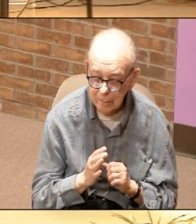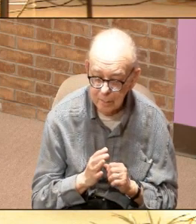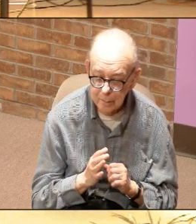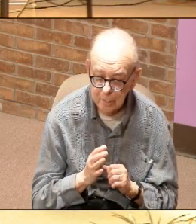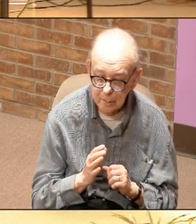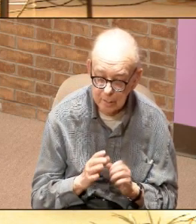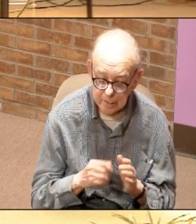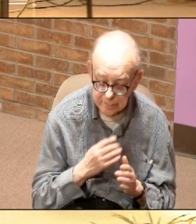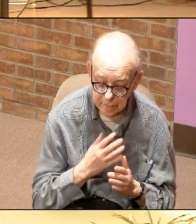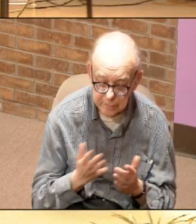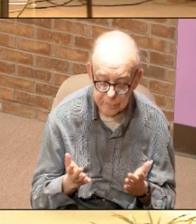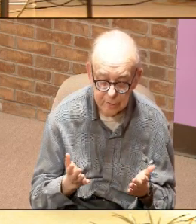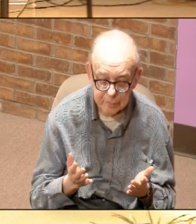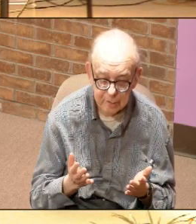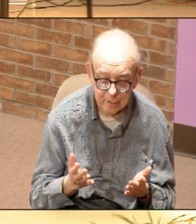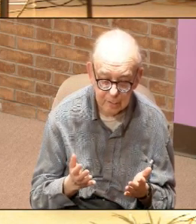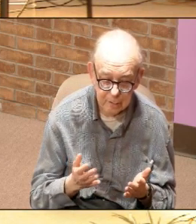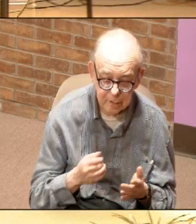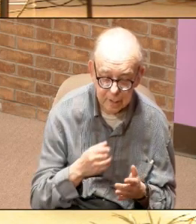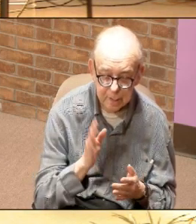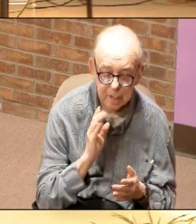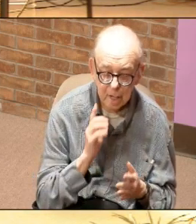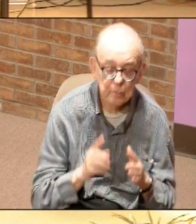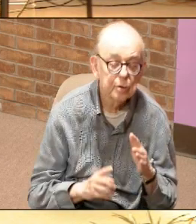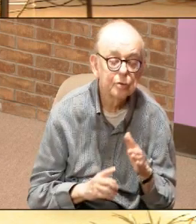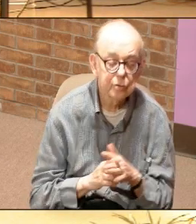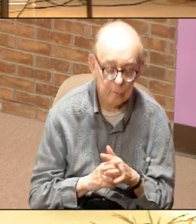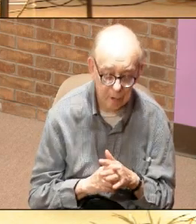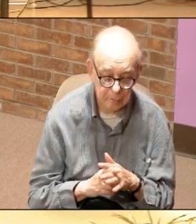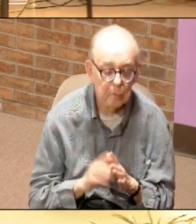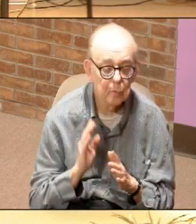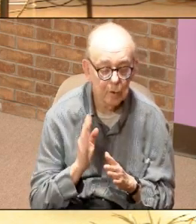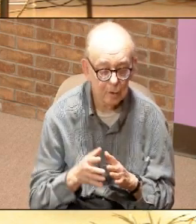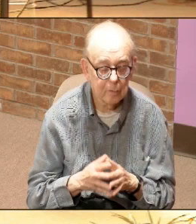And can I tell you something? He'll show up.